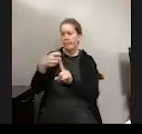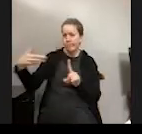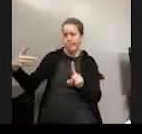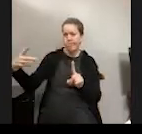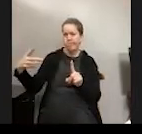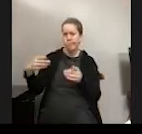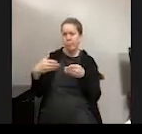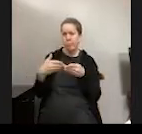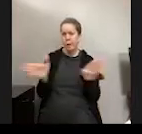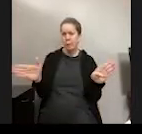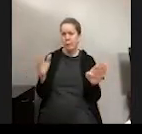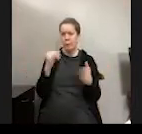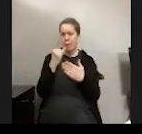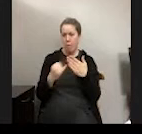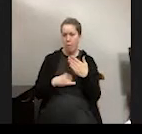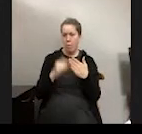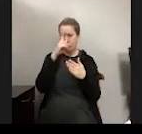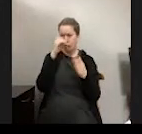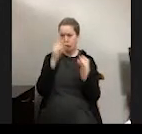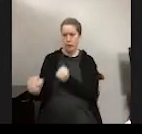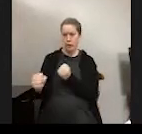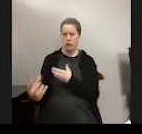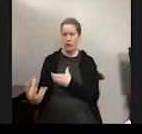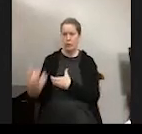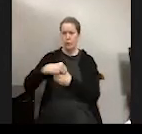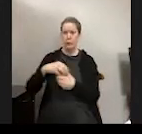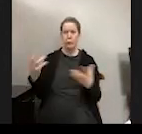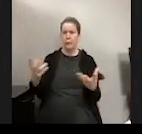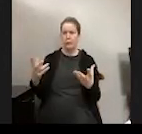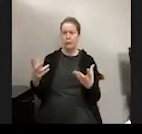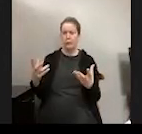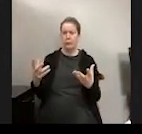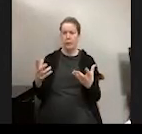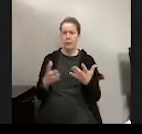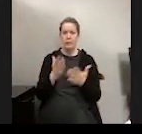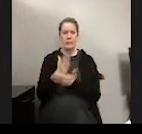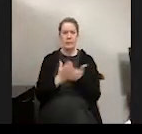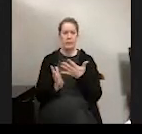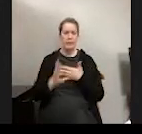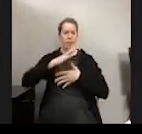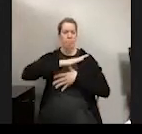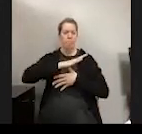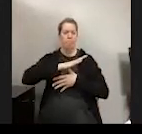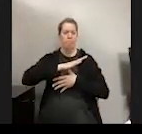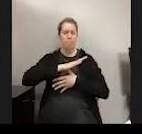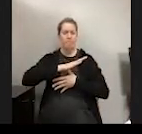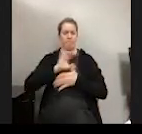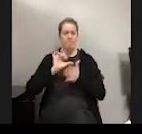public art strategy entails and what are some of those areas of key focuses and strategies, Joe?